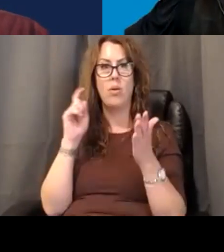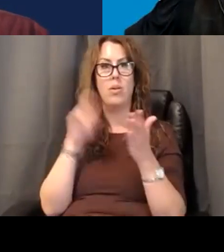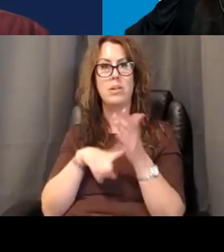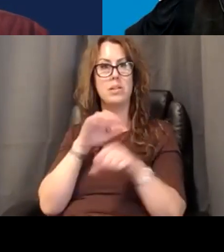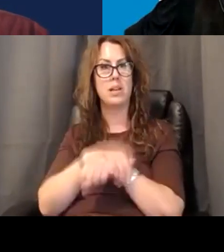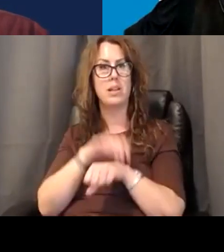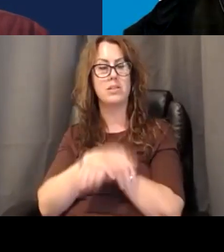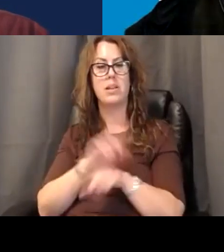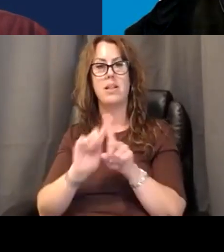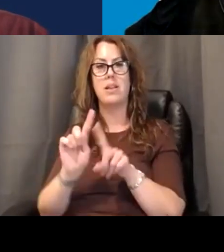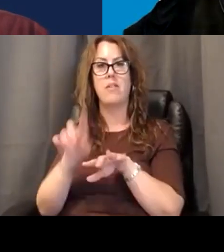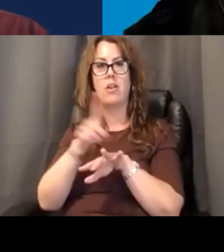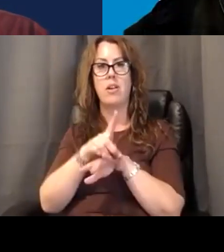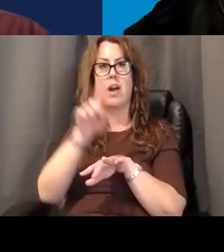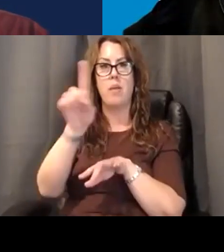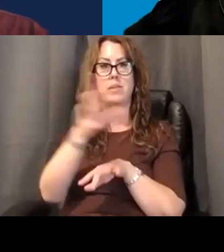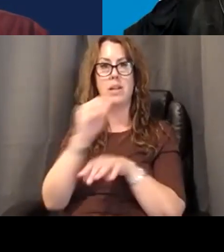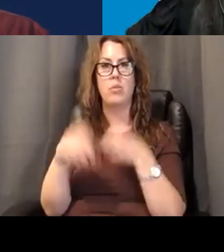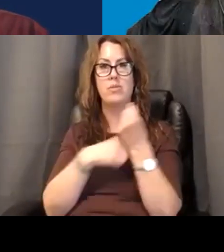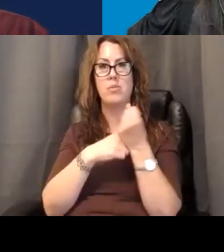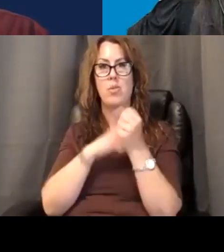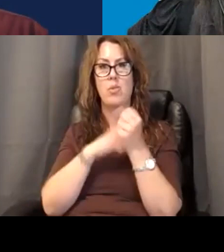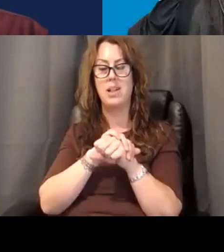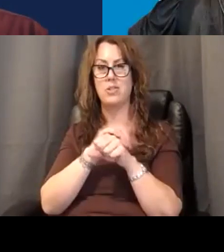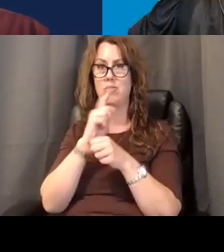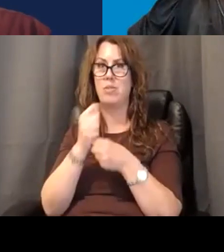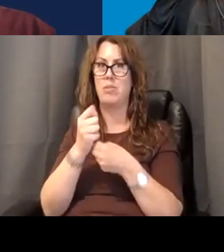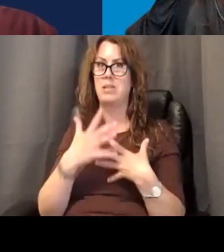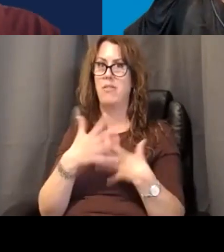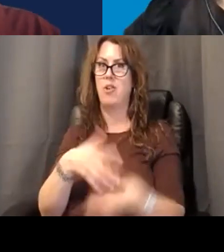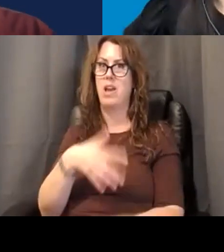It's just, it makes you really angry. Yeah. Yeah.